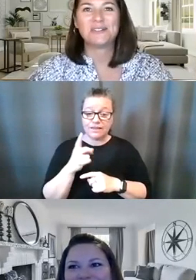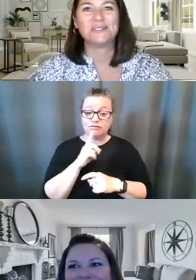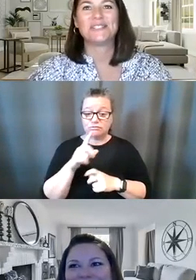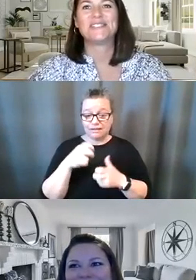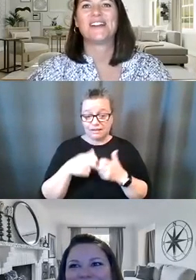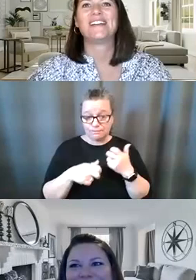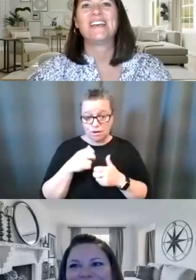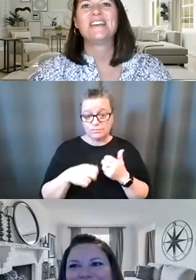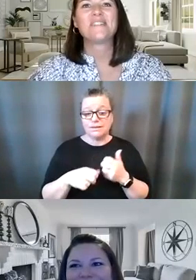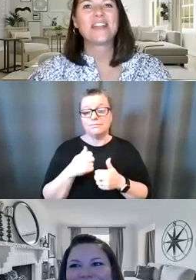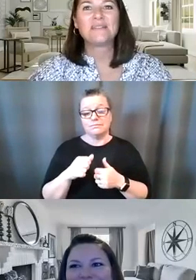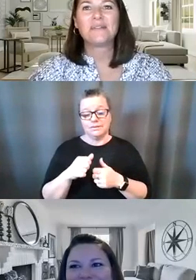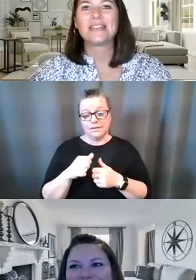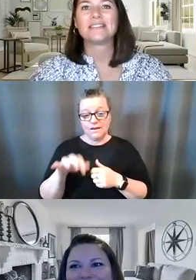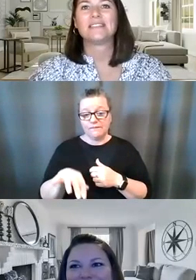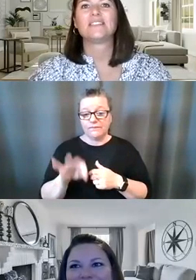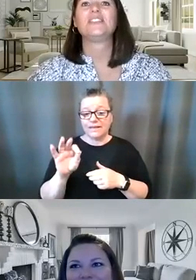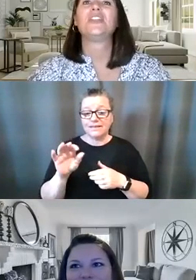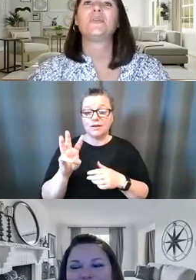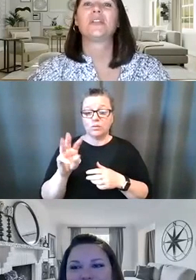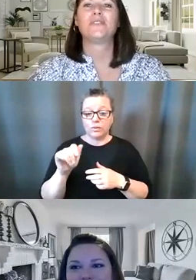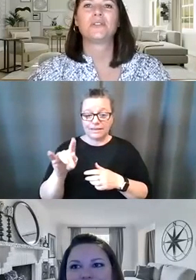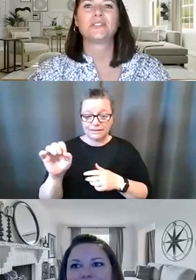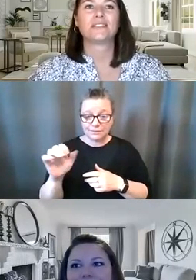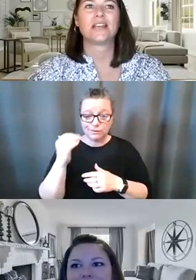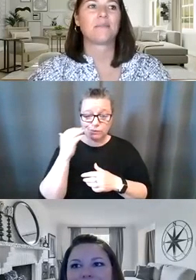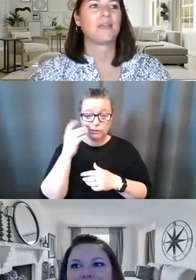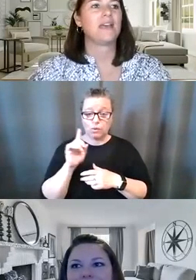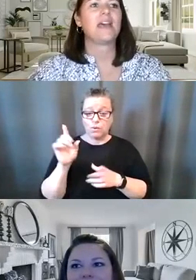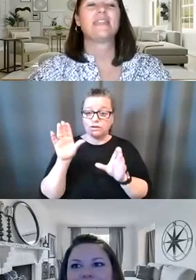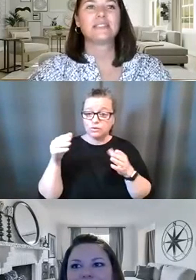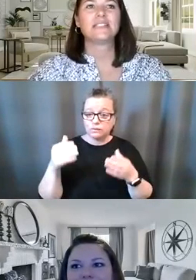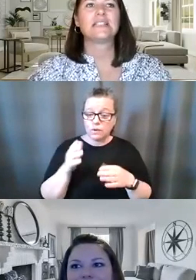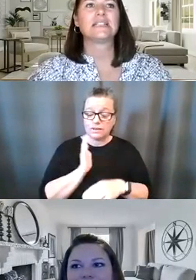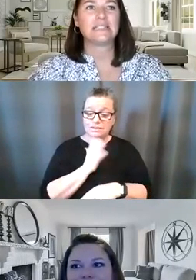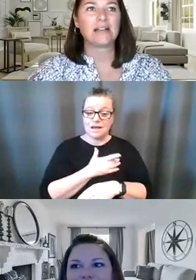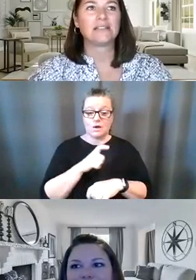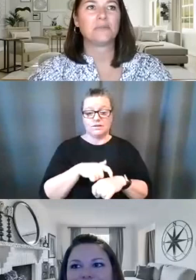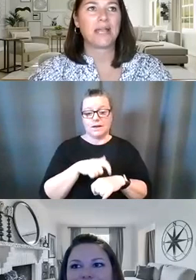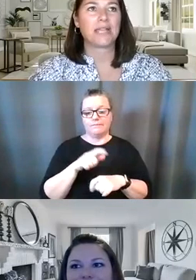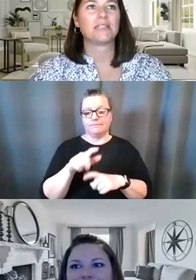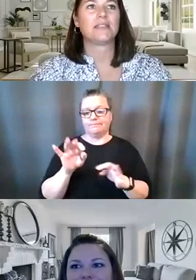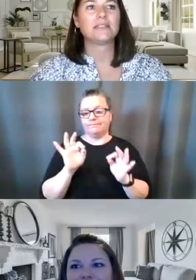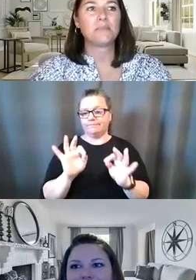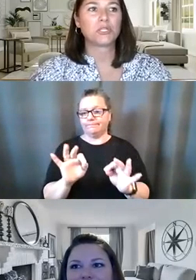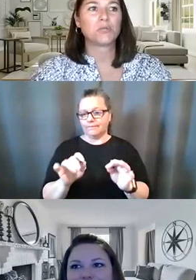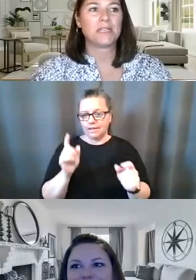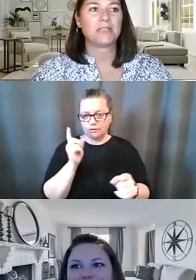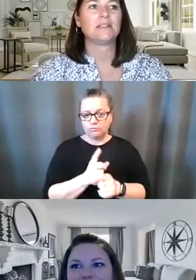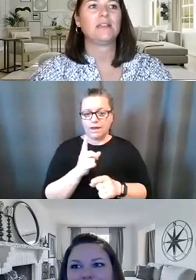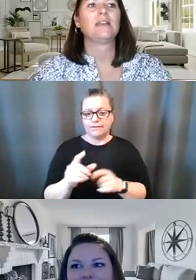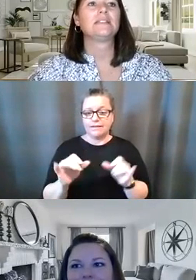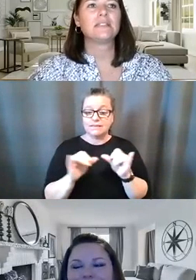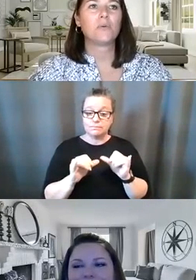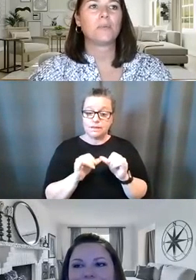another gold star. Finding waste, to know where to focus our time. This is exactly right. This measure